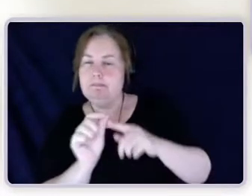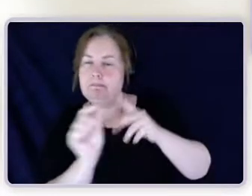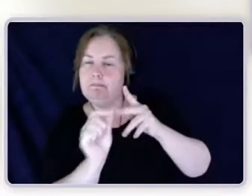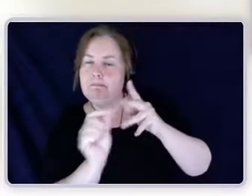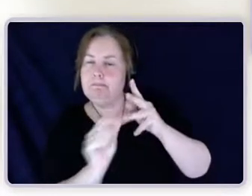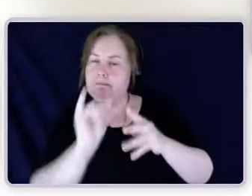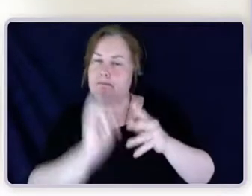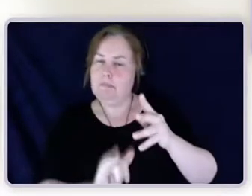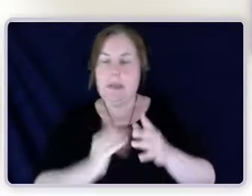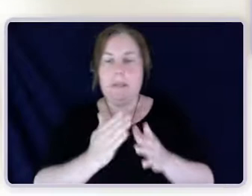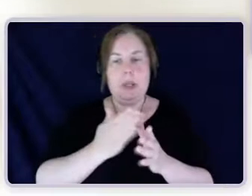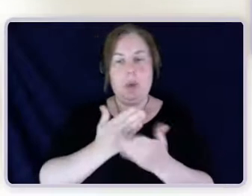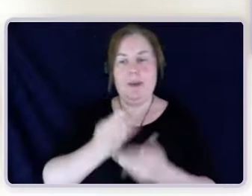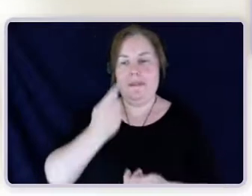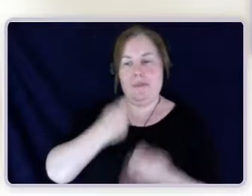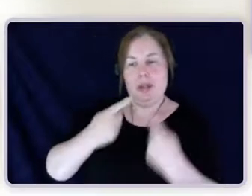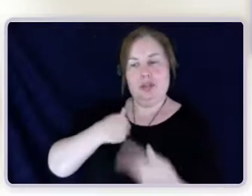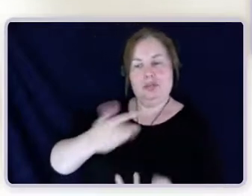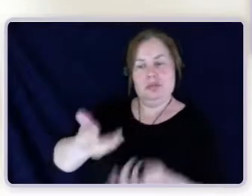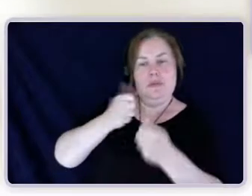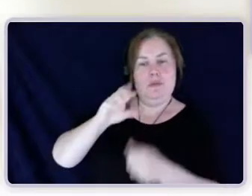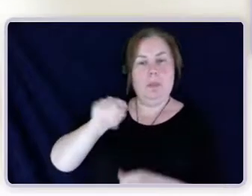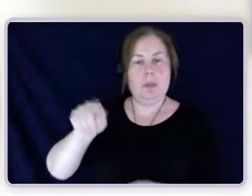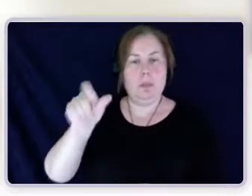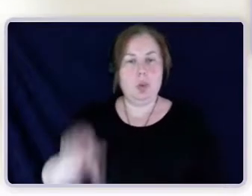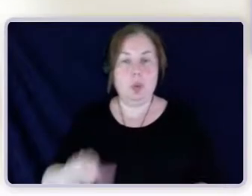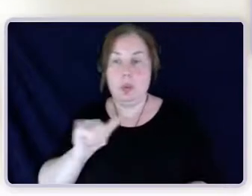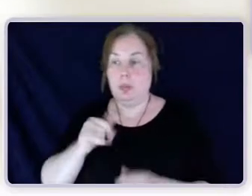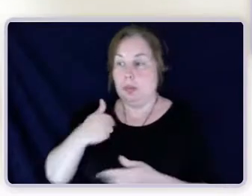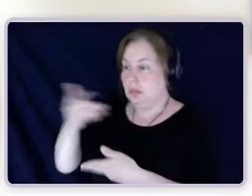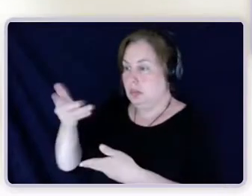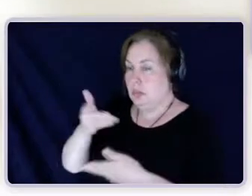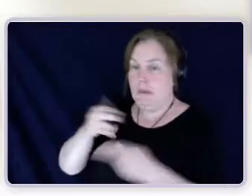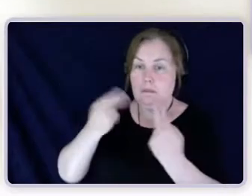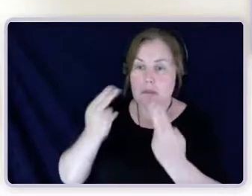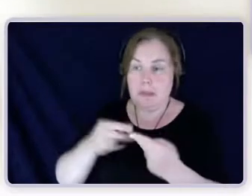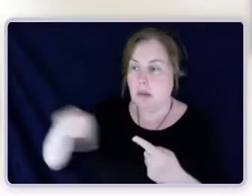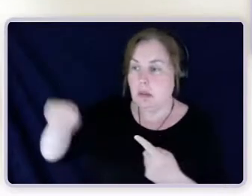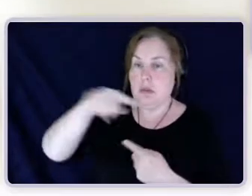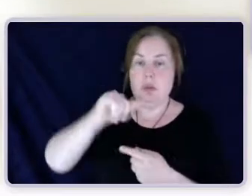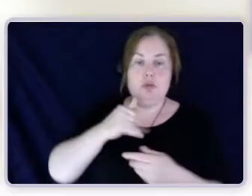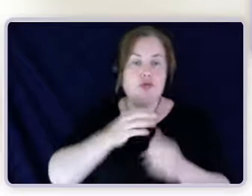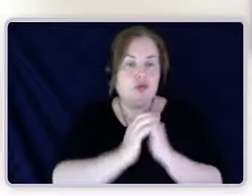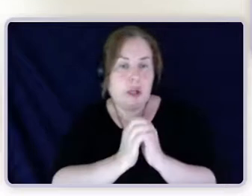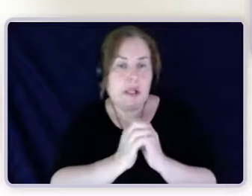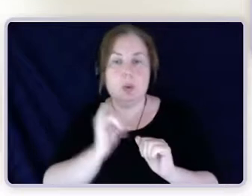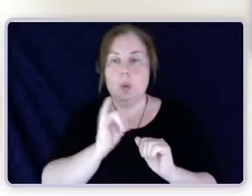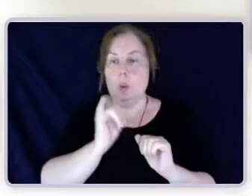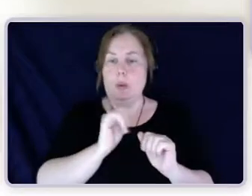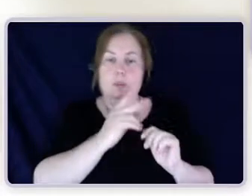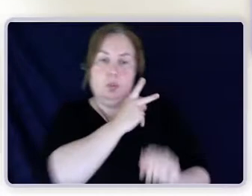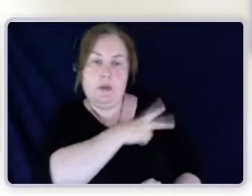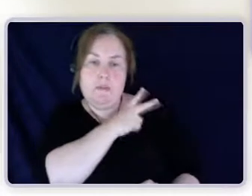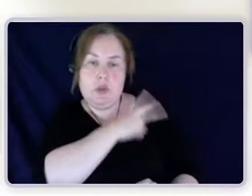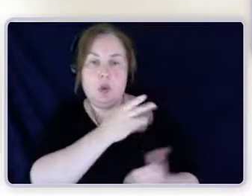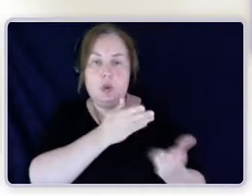from the person themselves, but from any family members, any friends, any services, professional services that are involved with